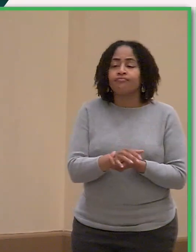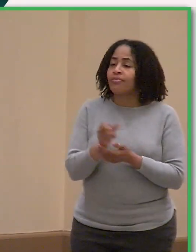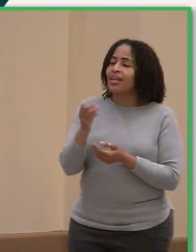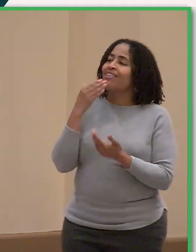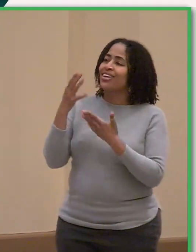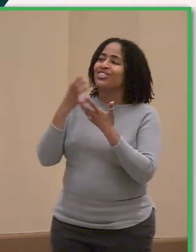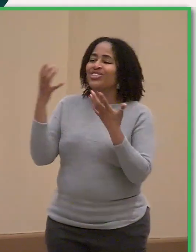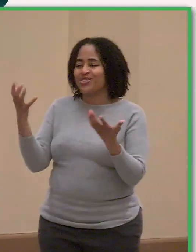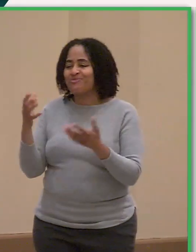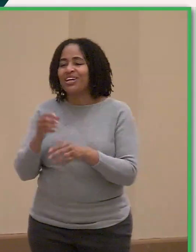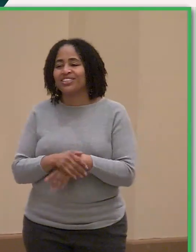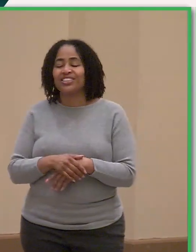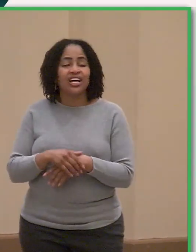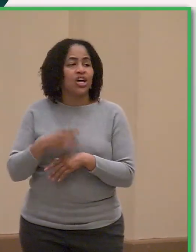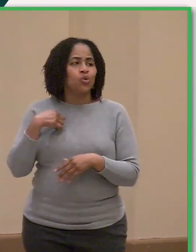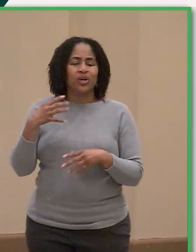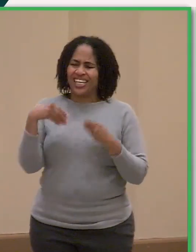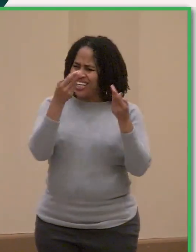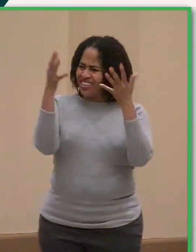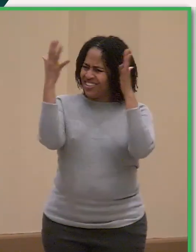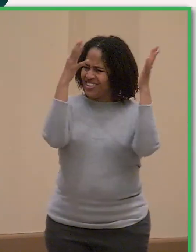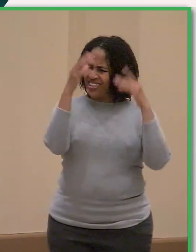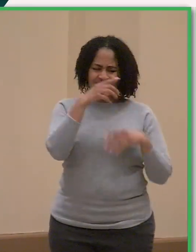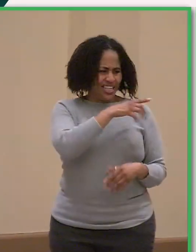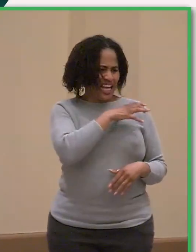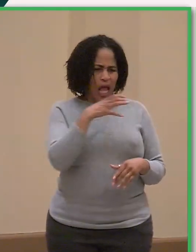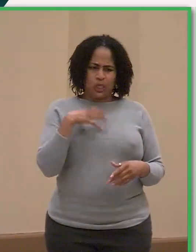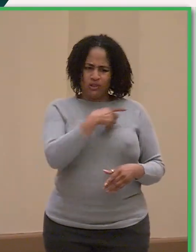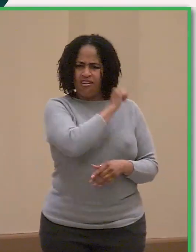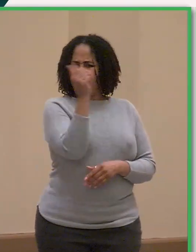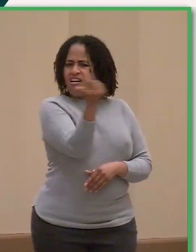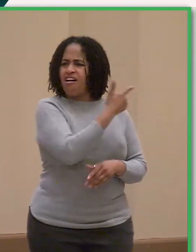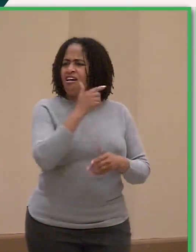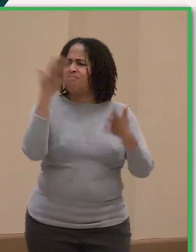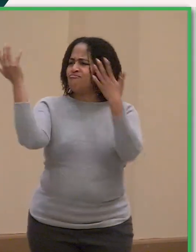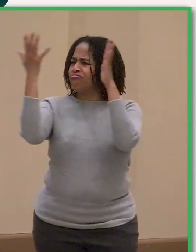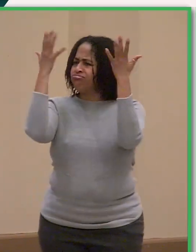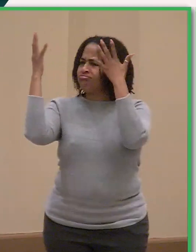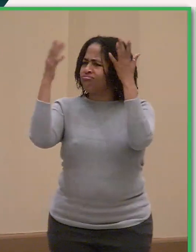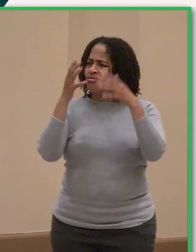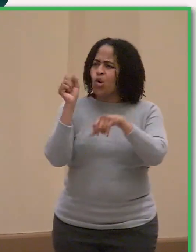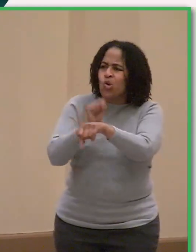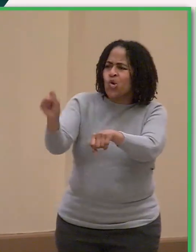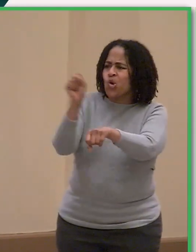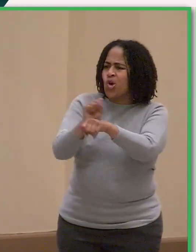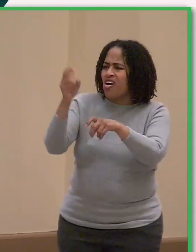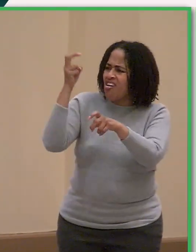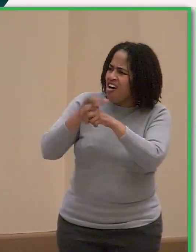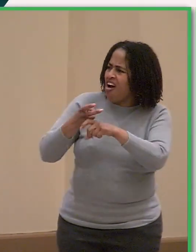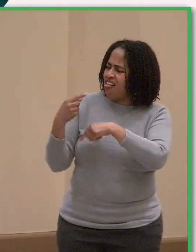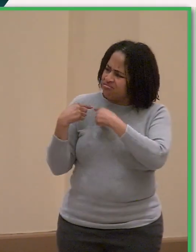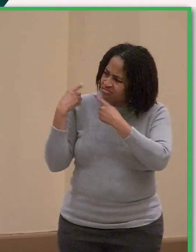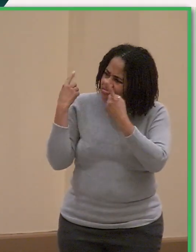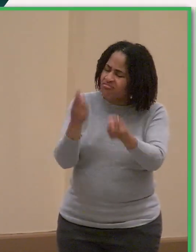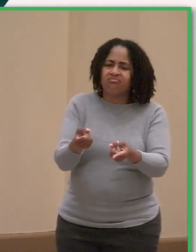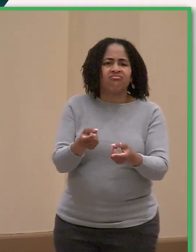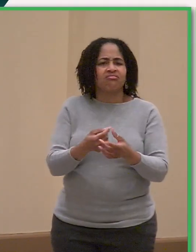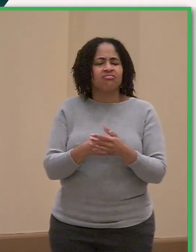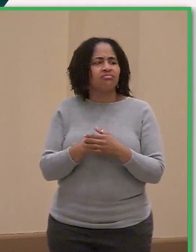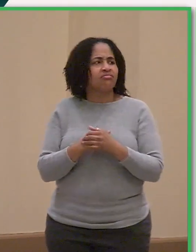much, Councilman Tate. Can we give Councilman Tate and this council a round of applause? They're all working hard for us on a daily basis.